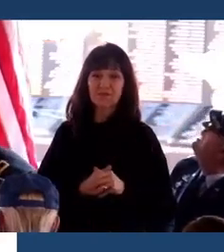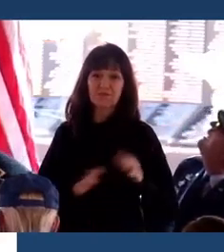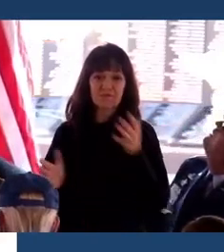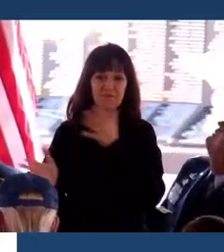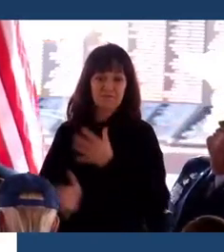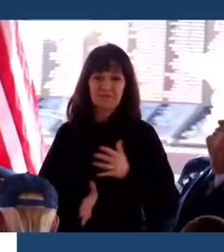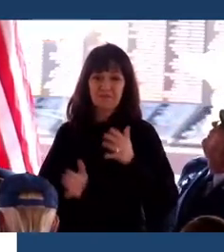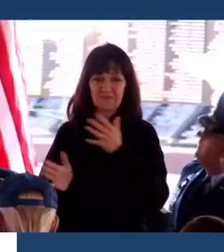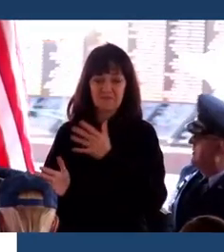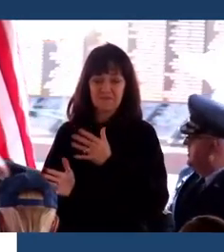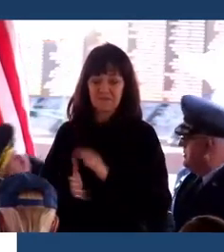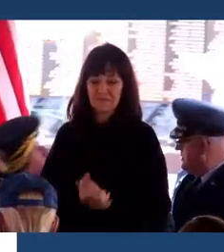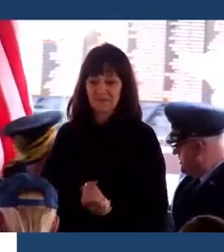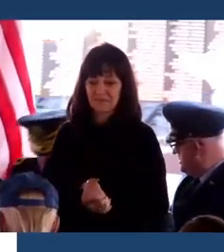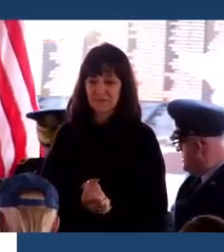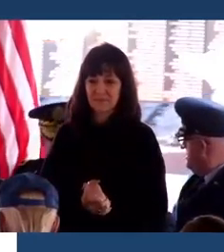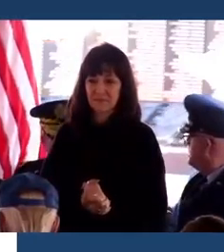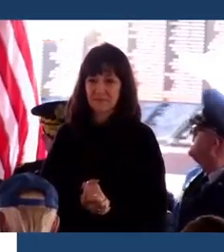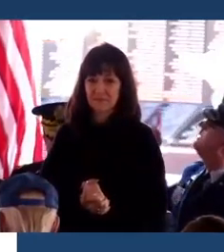Namandi